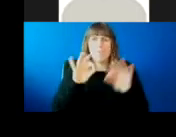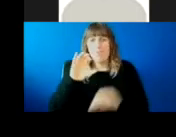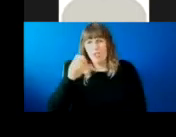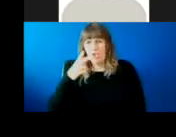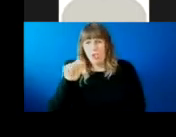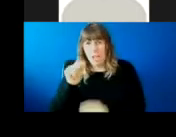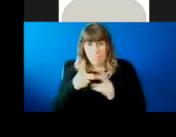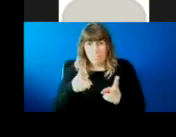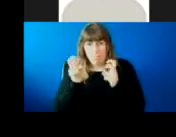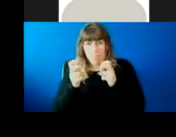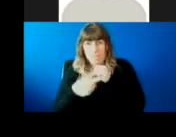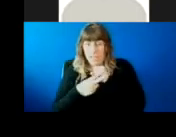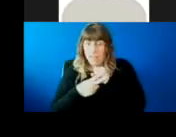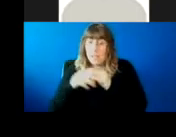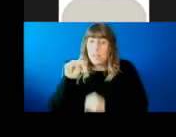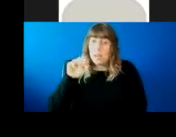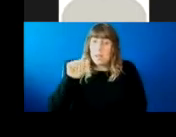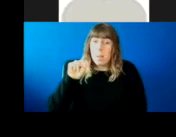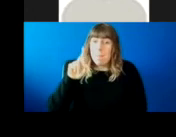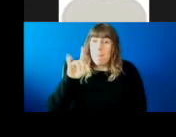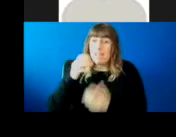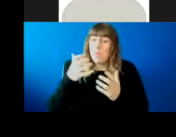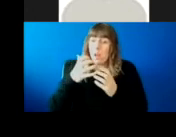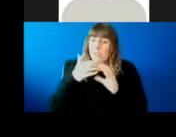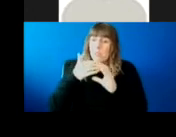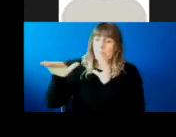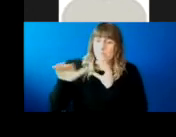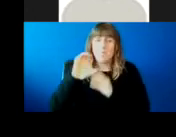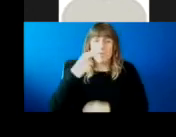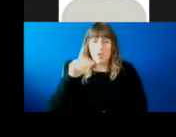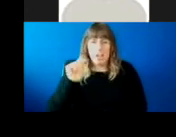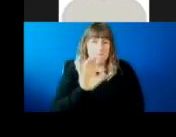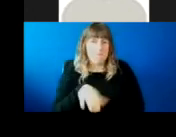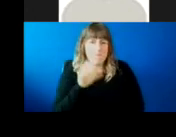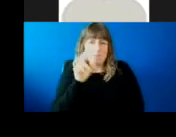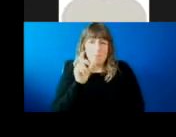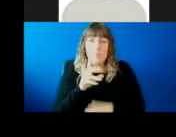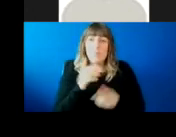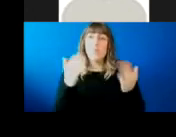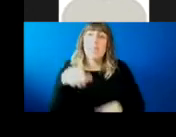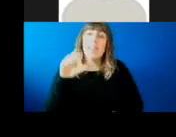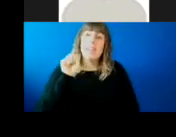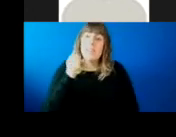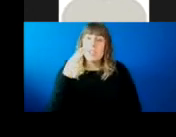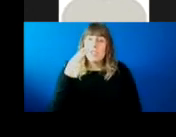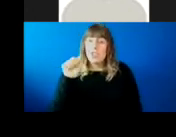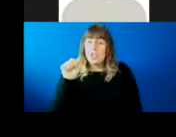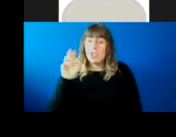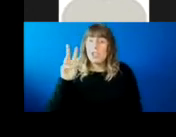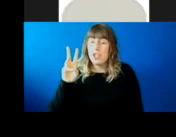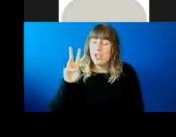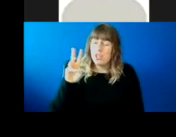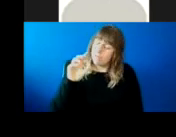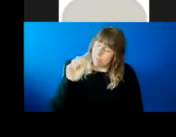needs it, but if Mandy wants it. Okay, can you talk a little bit about shadow banning? If most of